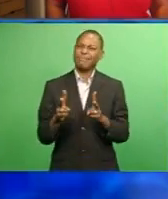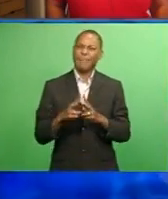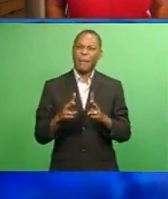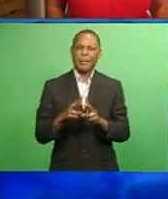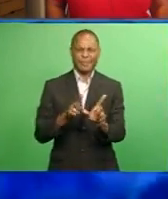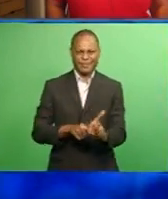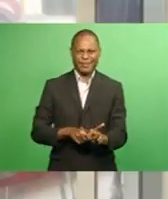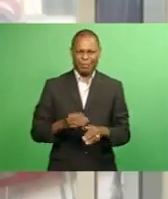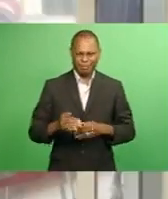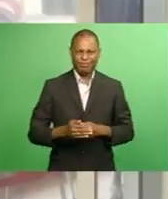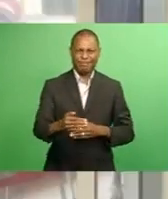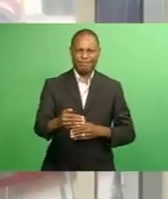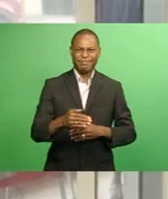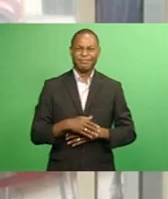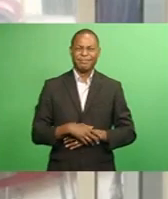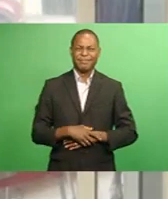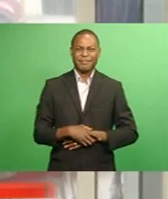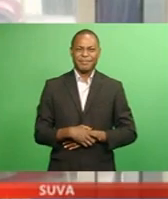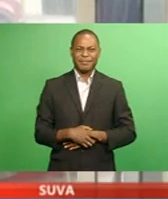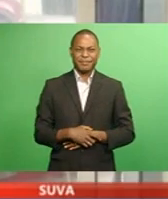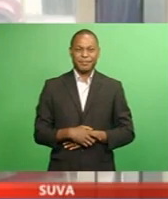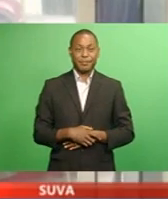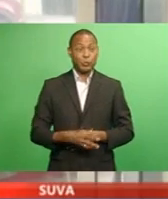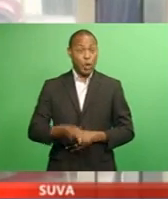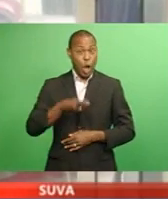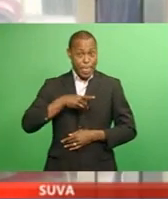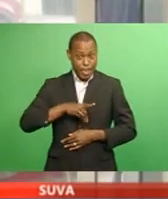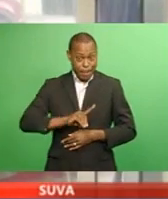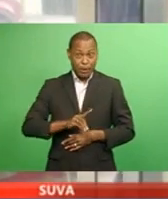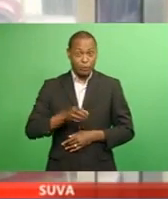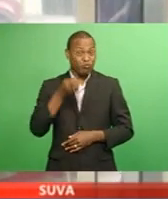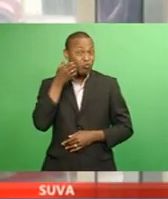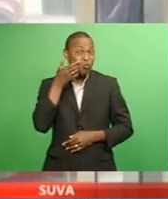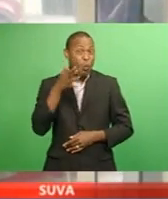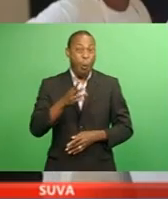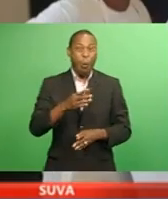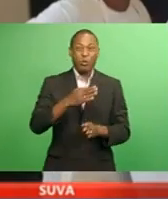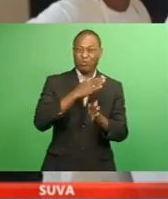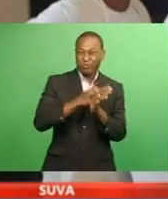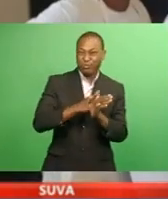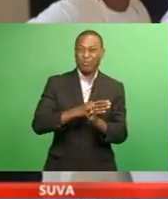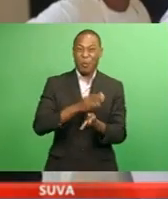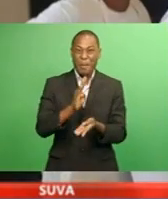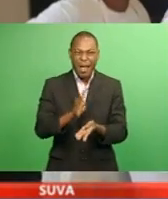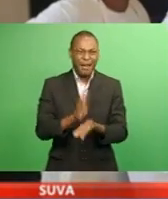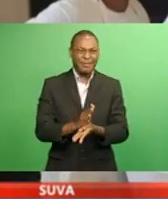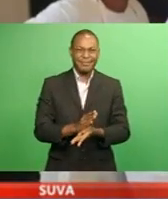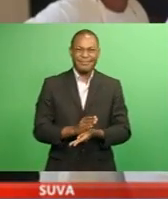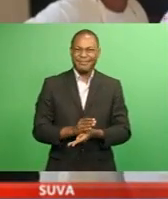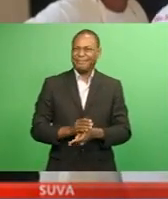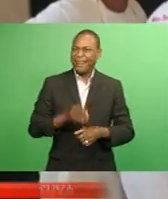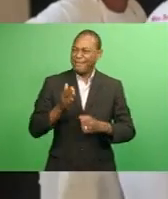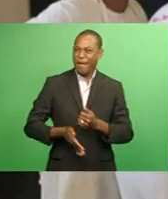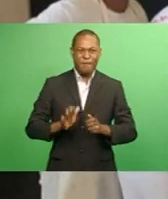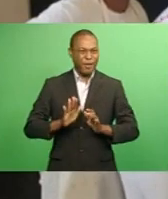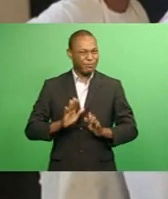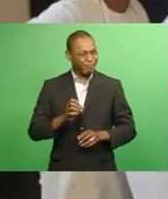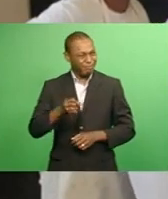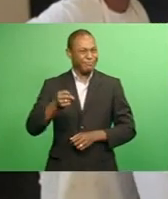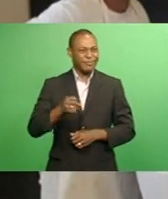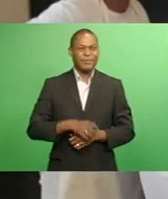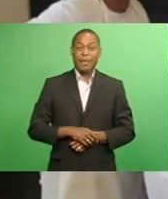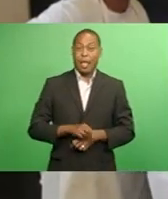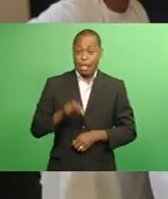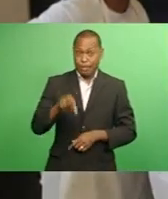on. The demand for hot cross buns never seems to cease, but this year it has definitely gone up